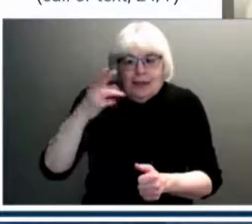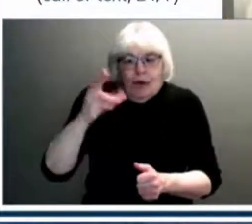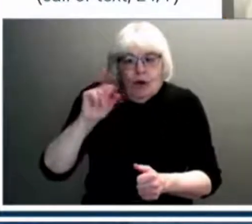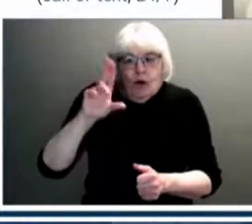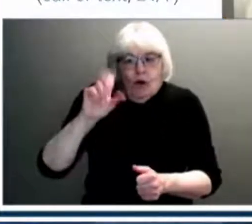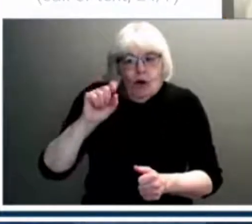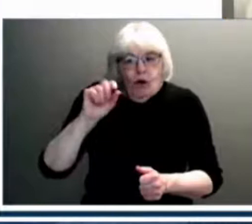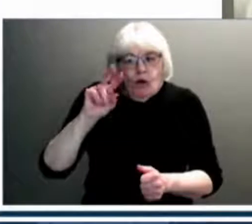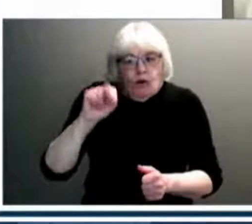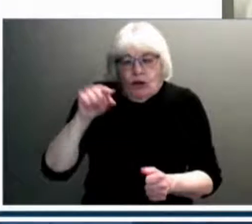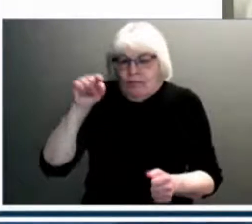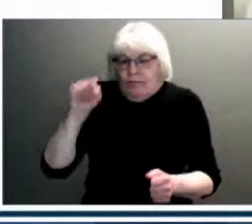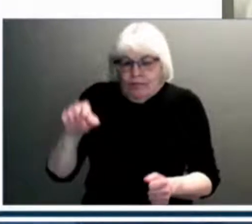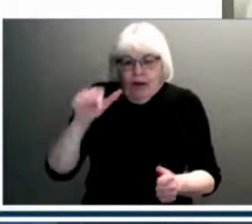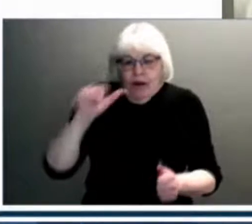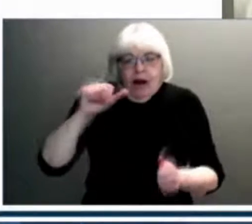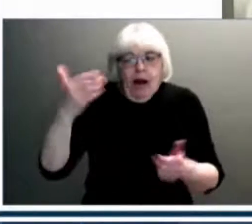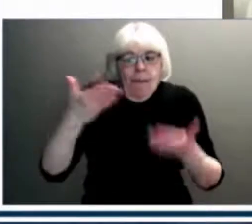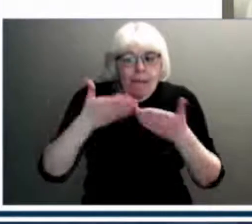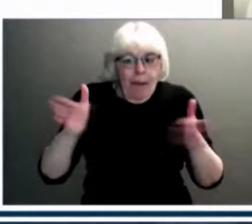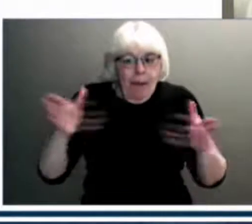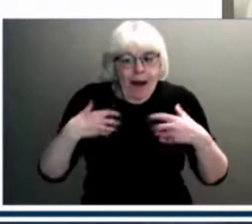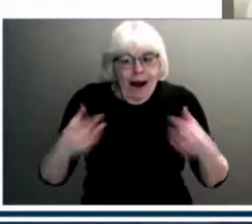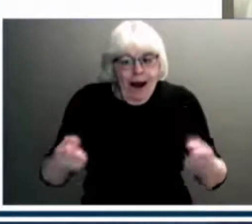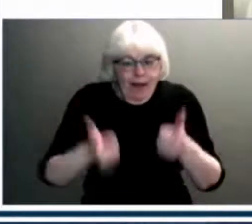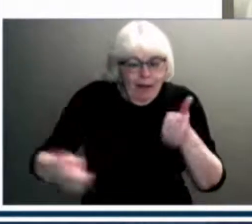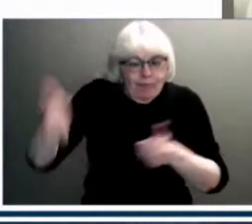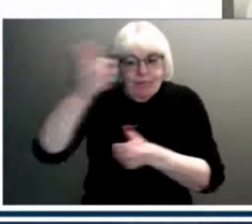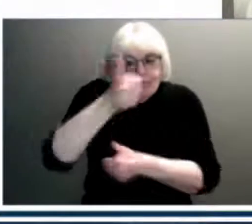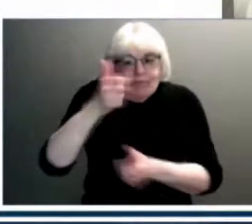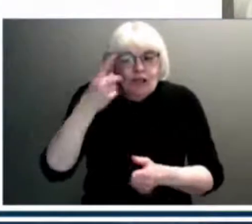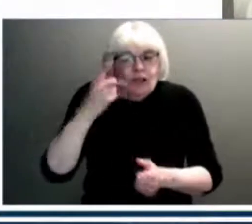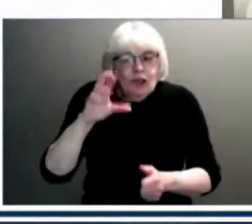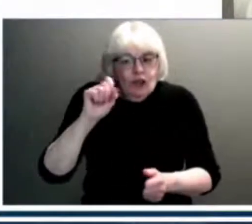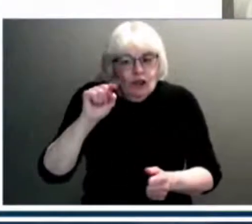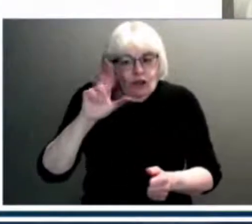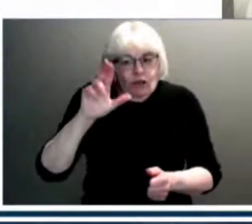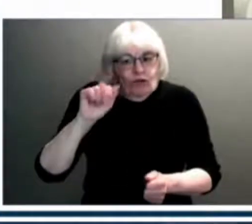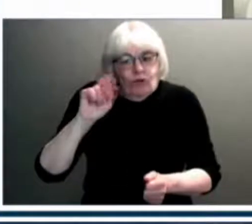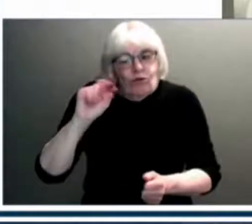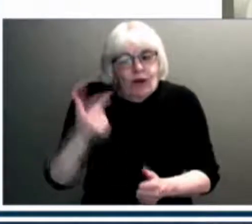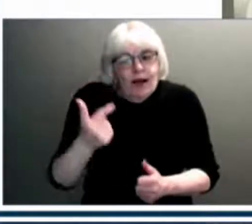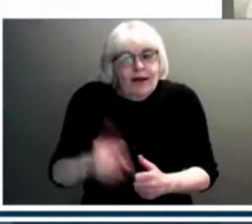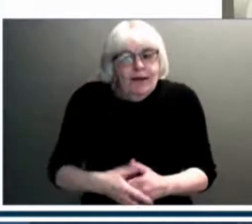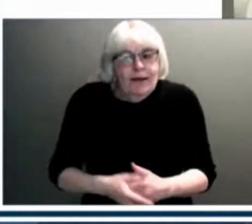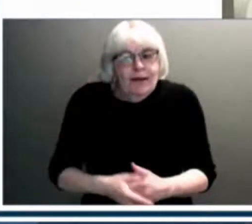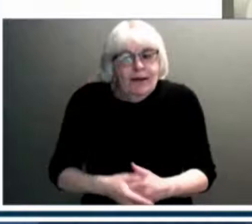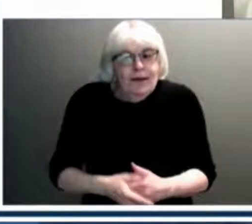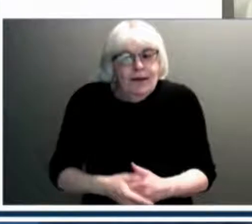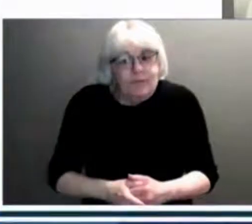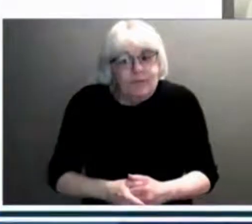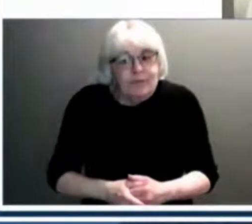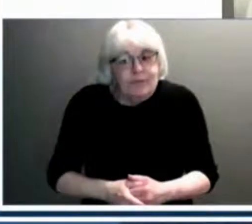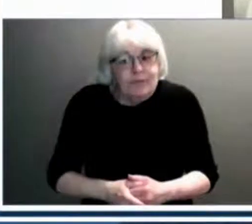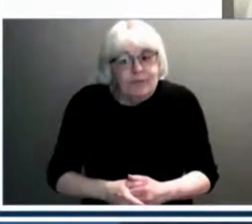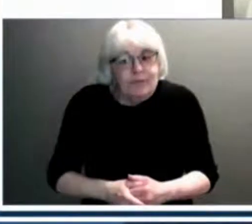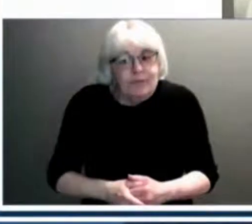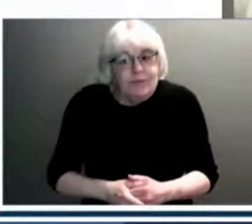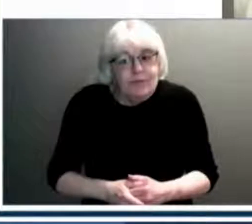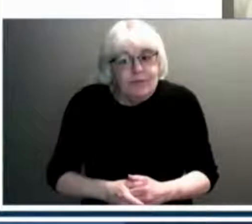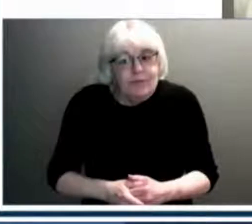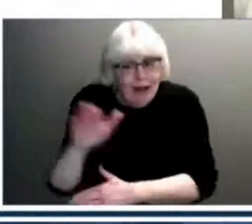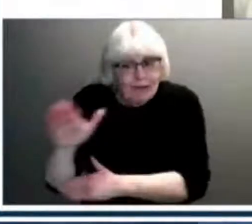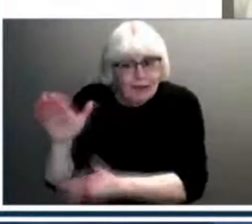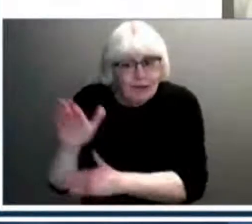Premier? Thank you, Heather. Good afternoon, everyone. Today we're going to talk about hospitalizations, testing, schools, and